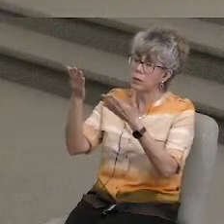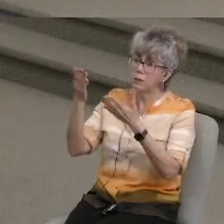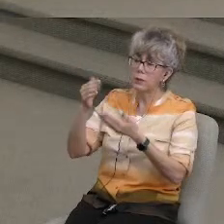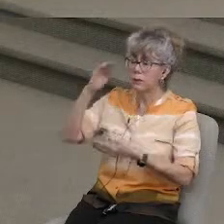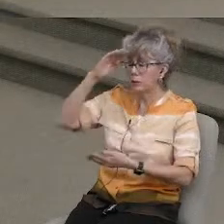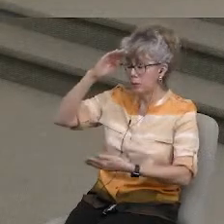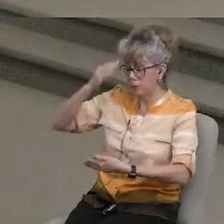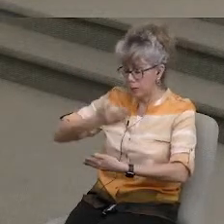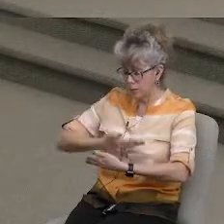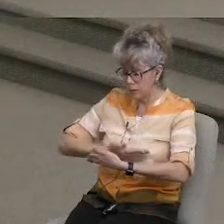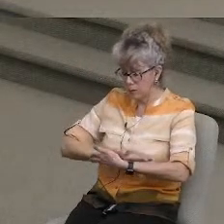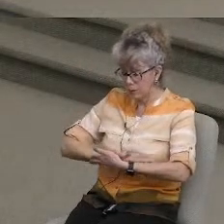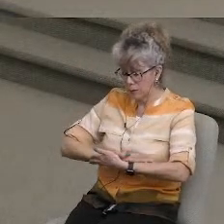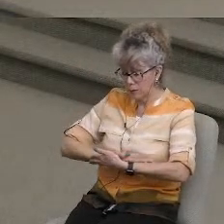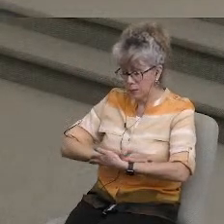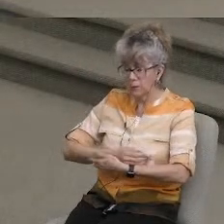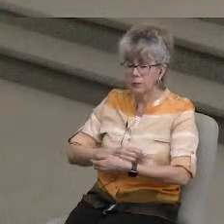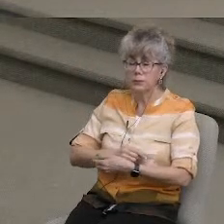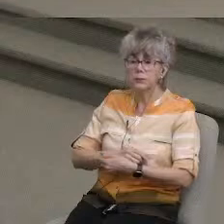Son.